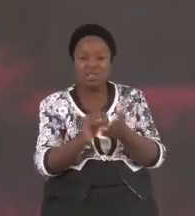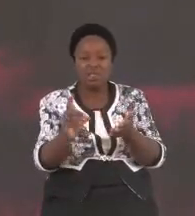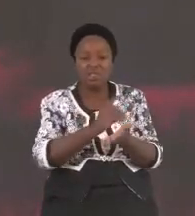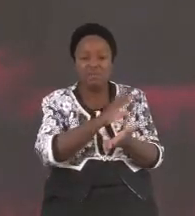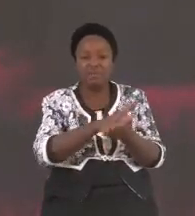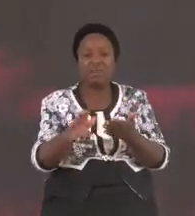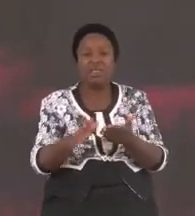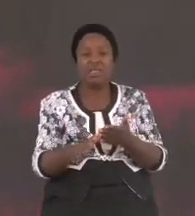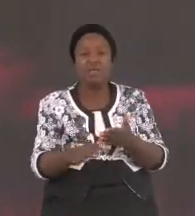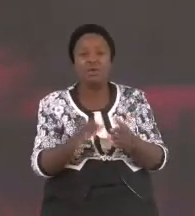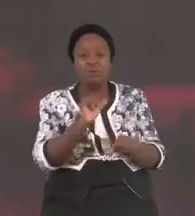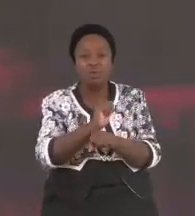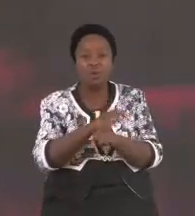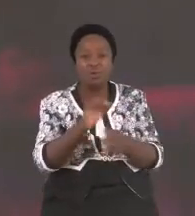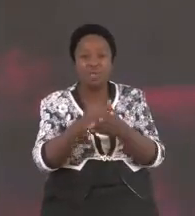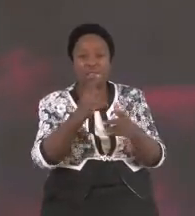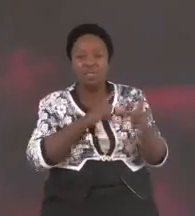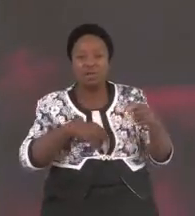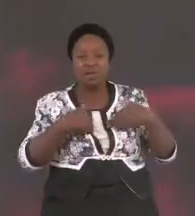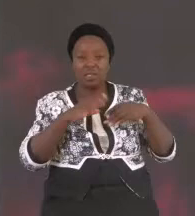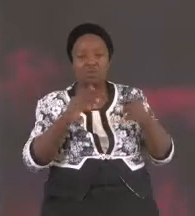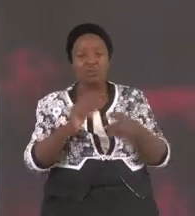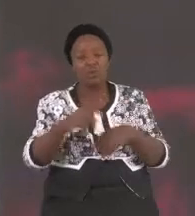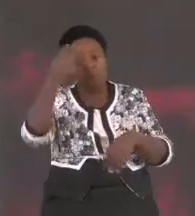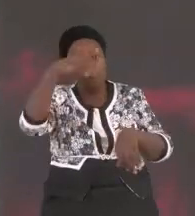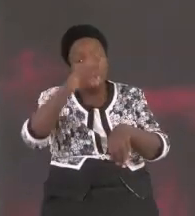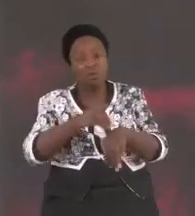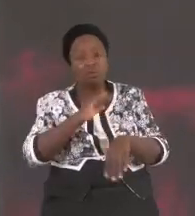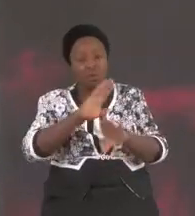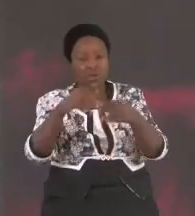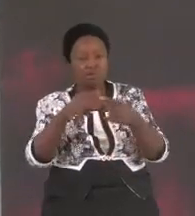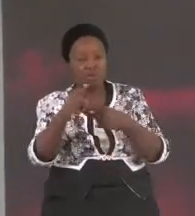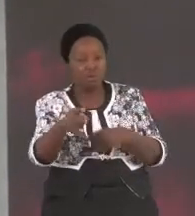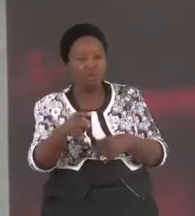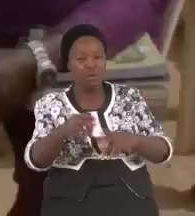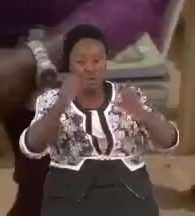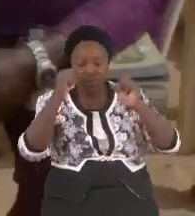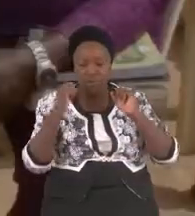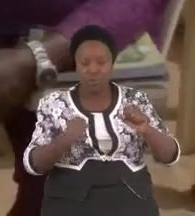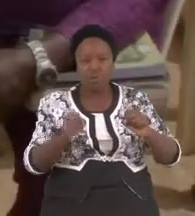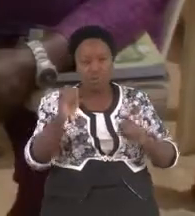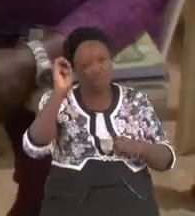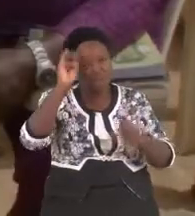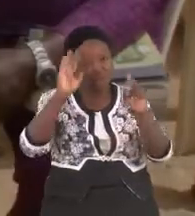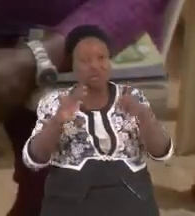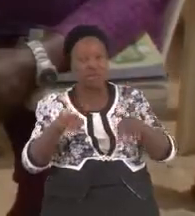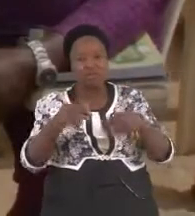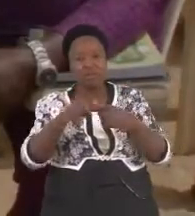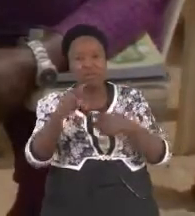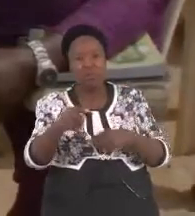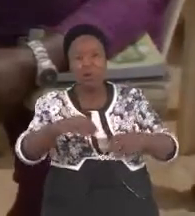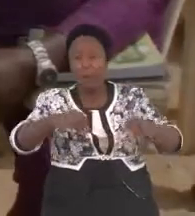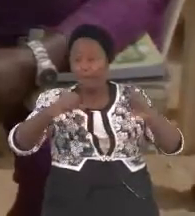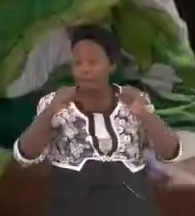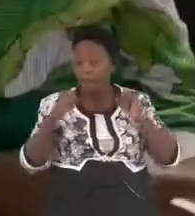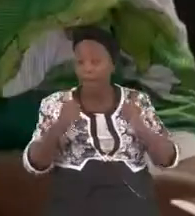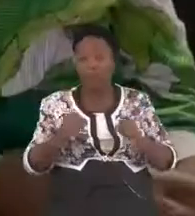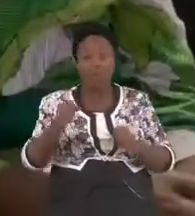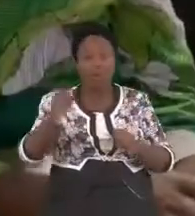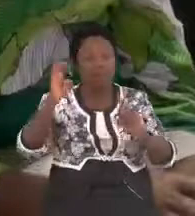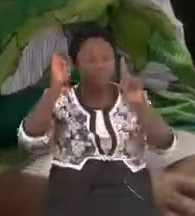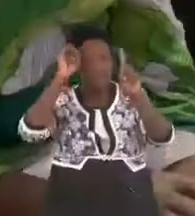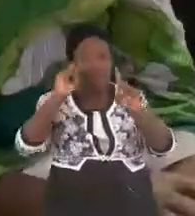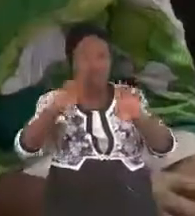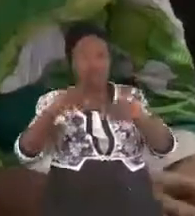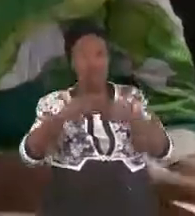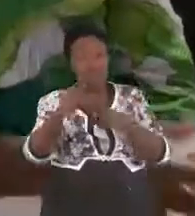given you. Wisdom, he'll give you. Strength, he will give you. Power, he will give you.